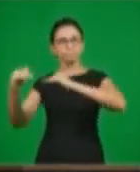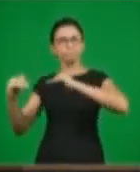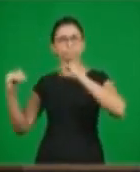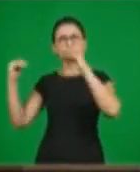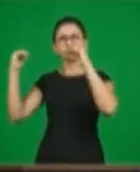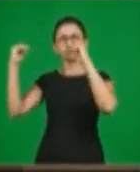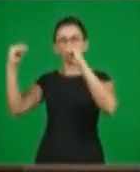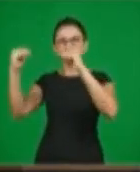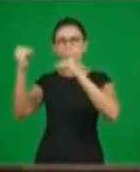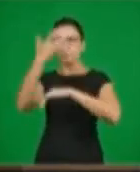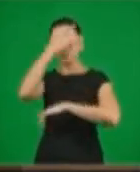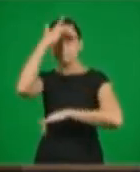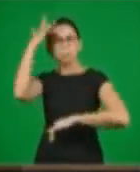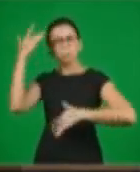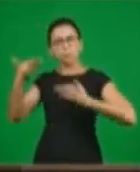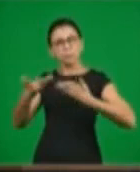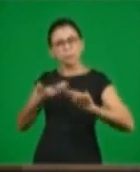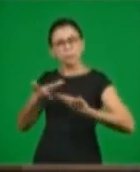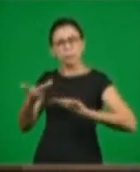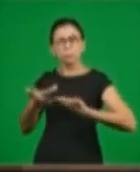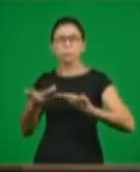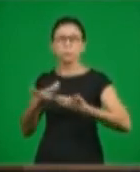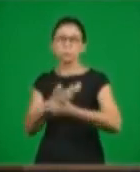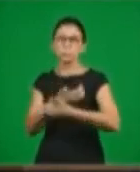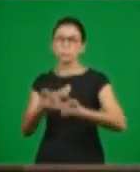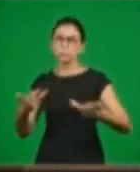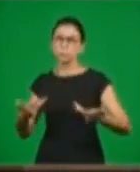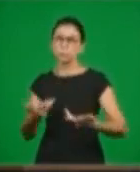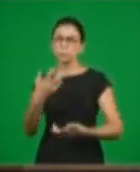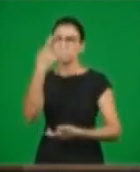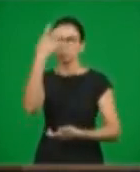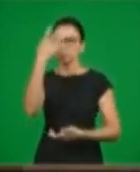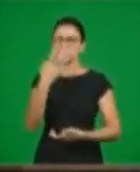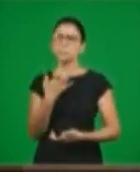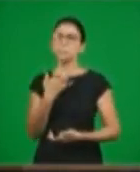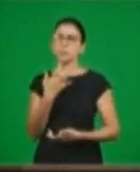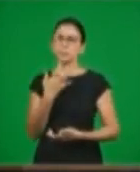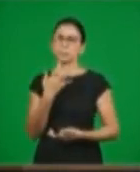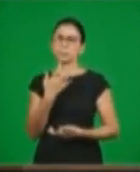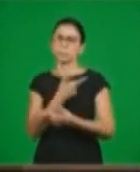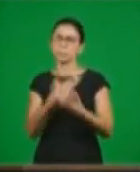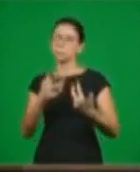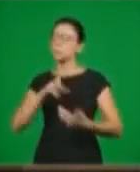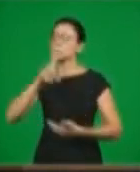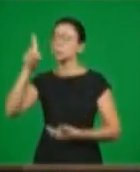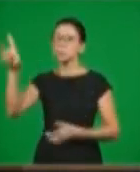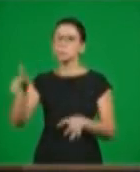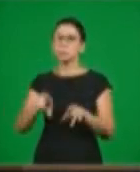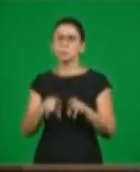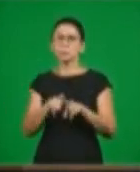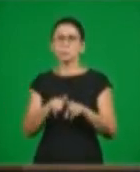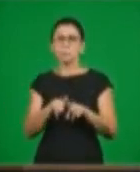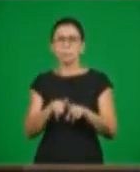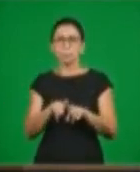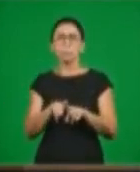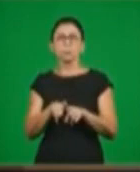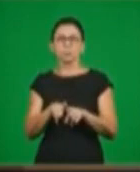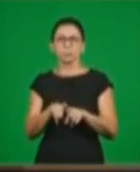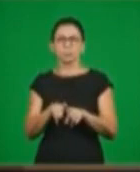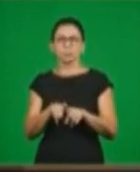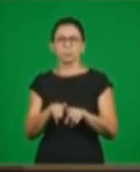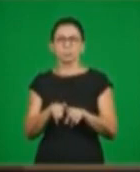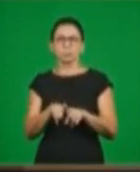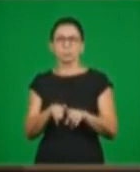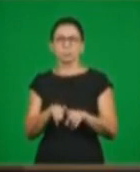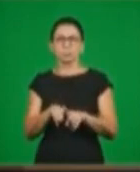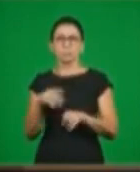It is for those who take care of the things of the Lord. Seriously. The rest